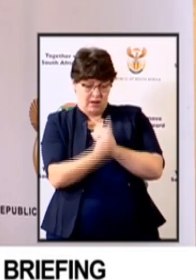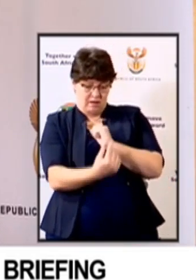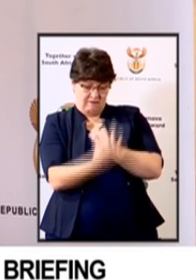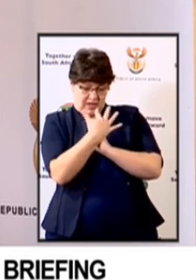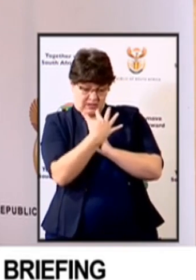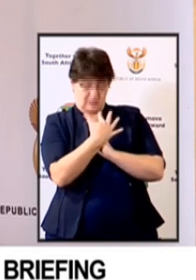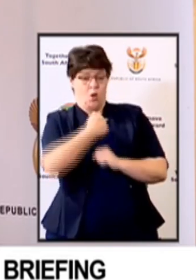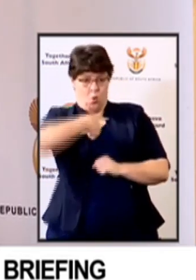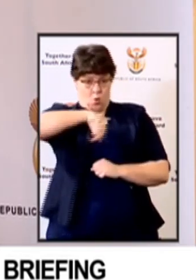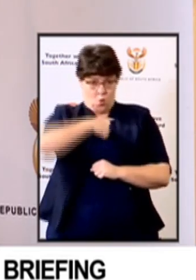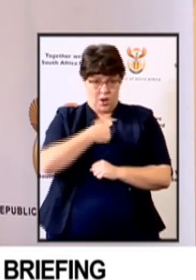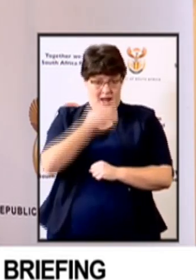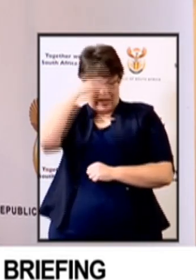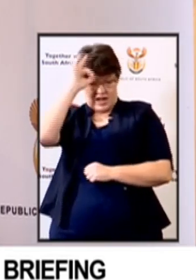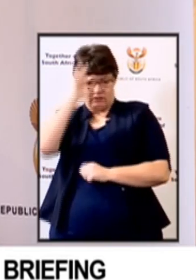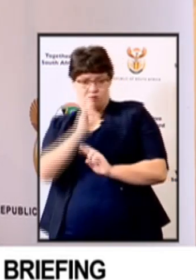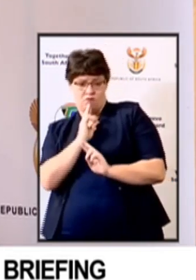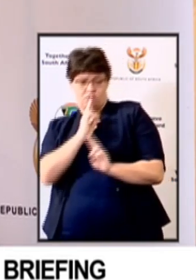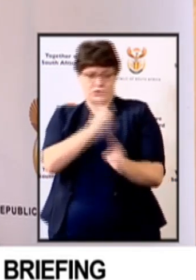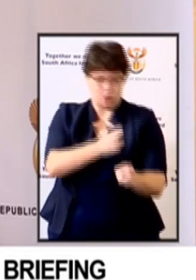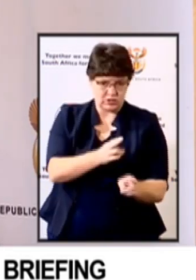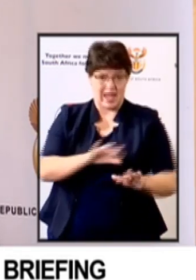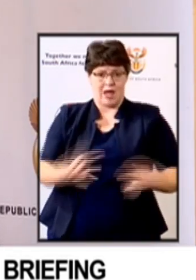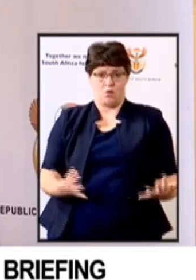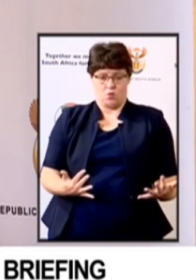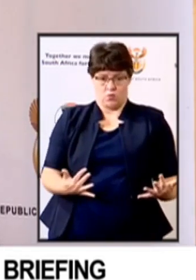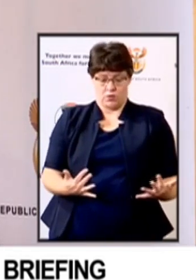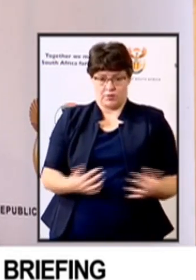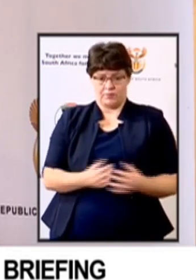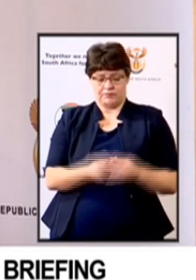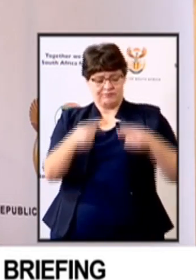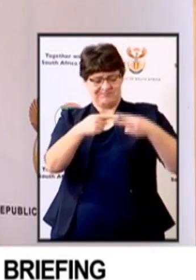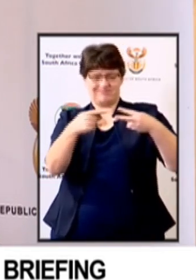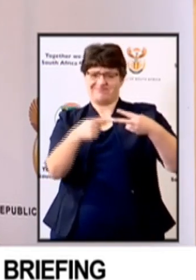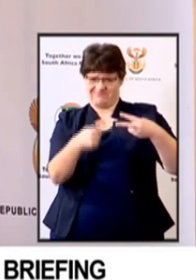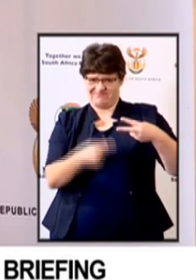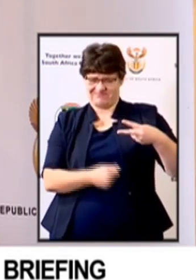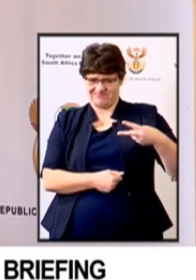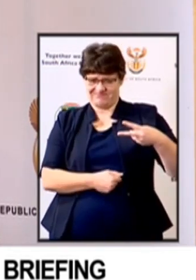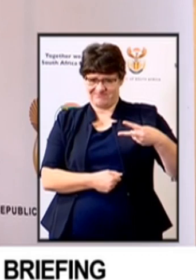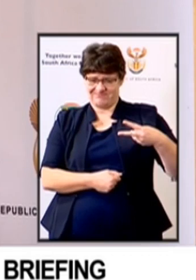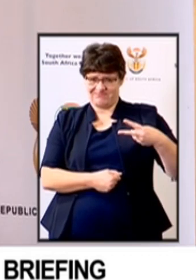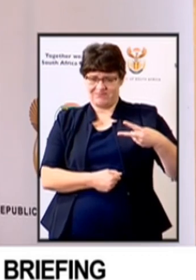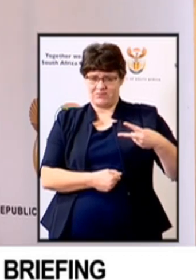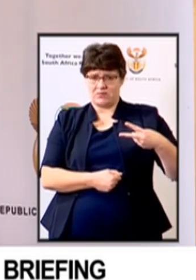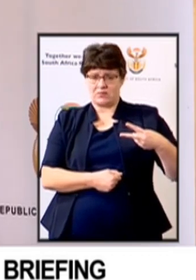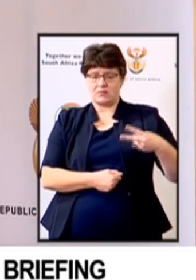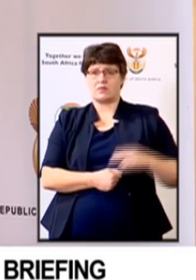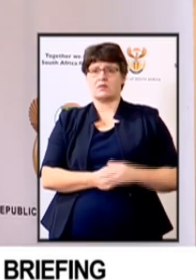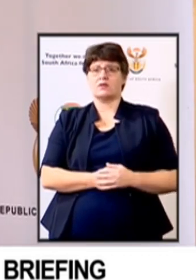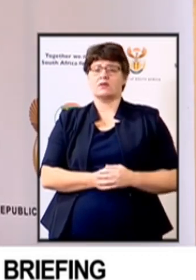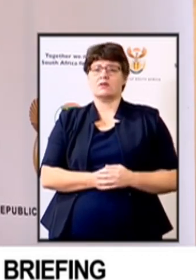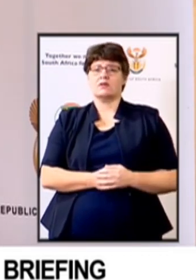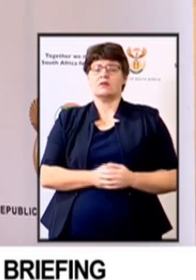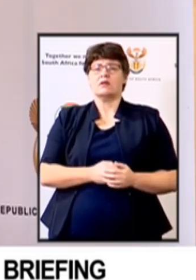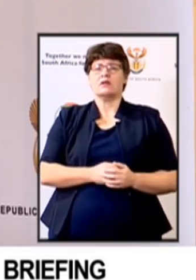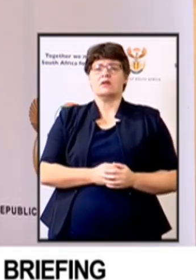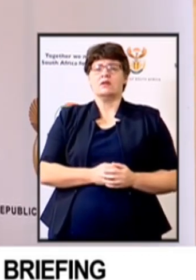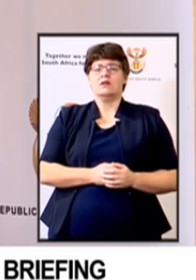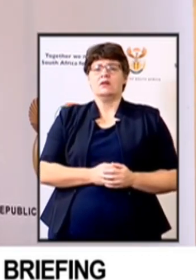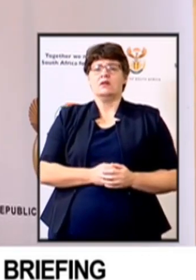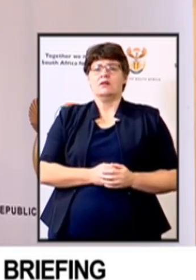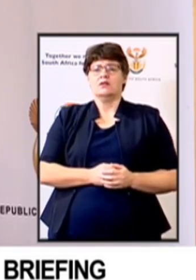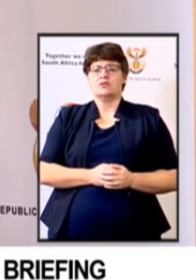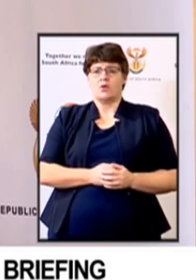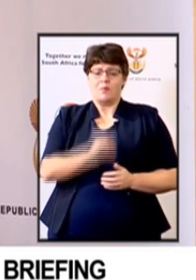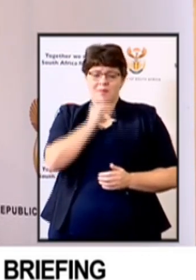Now, these two questions, as I say above, have put the whole question of the